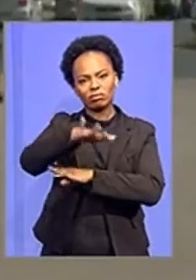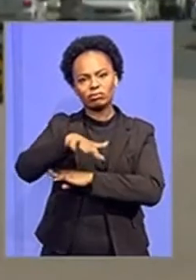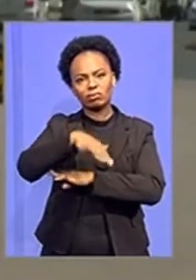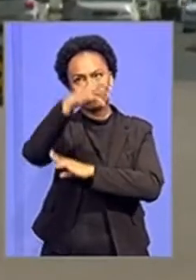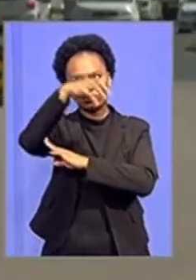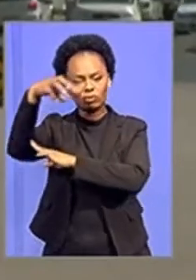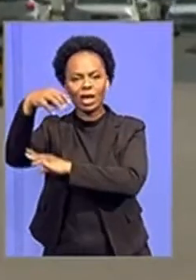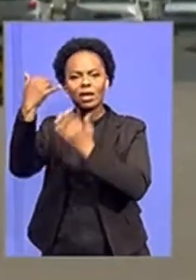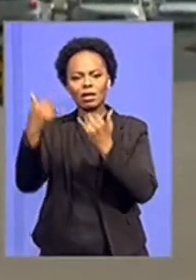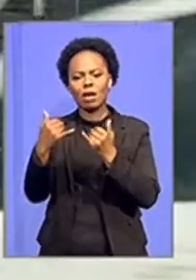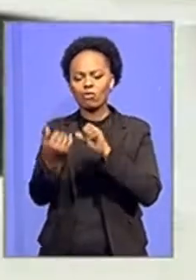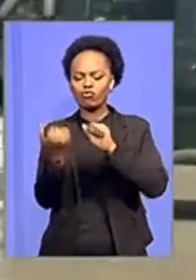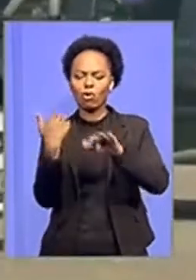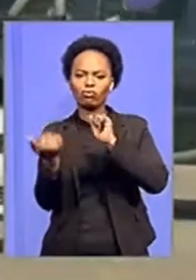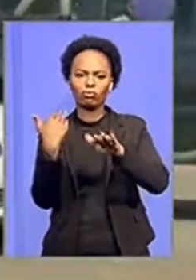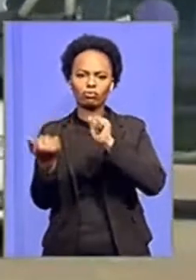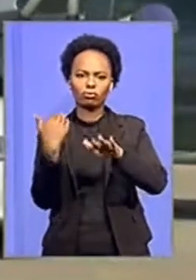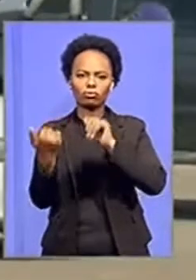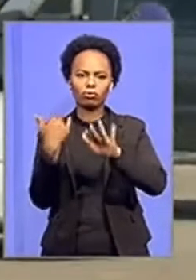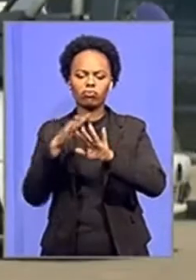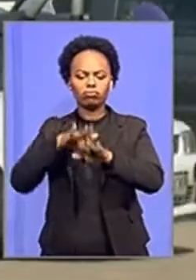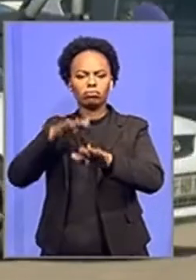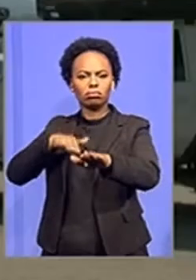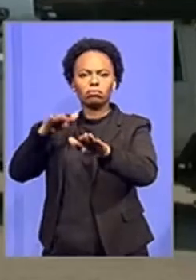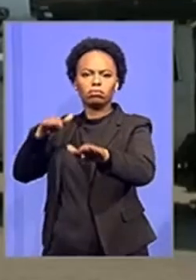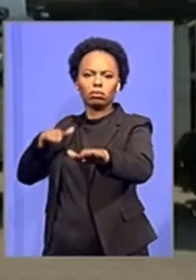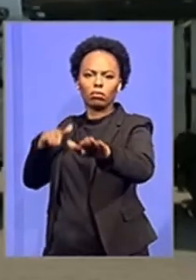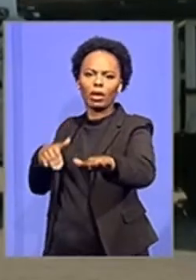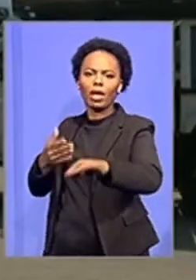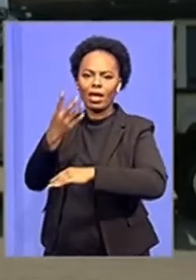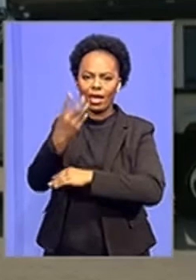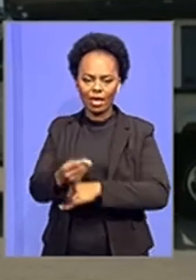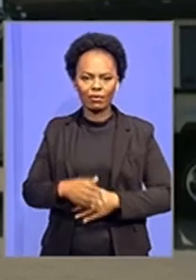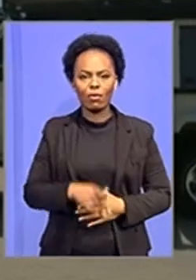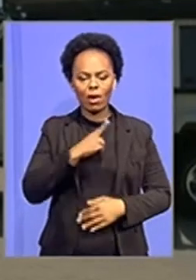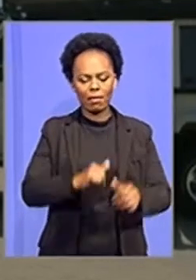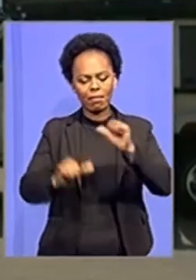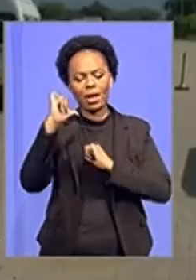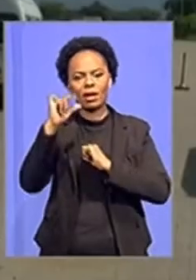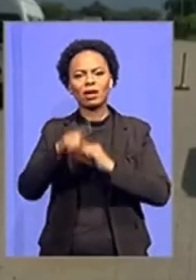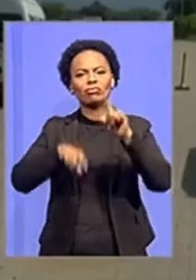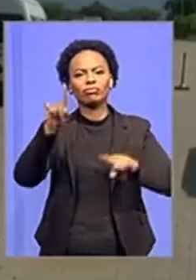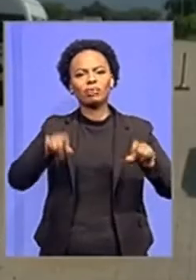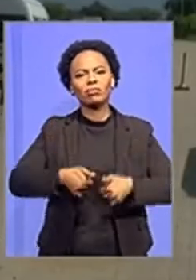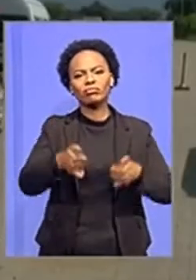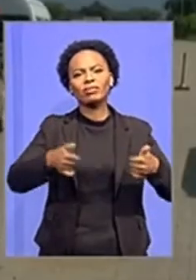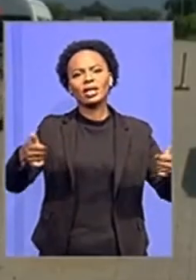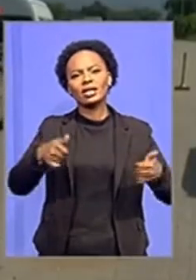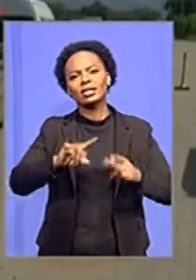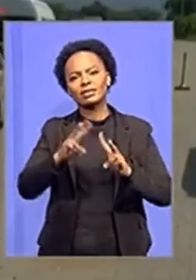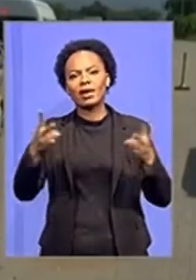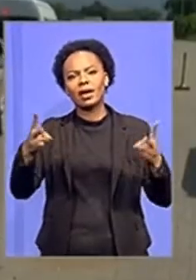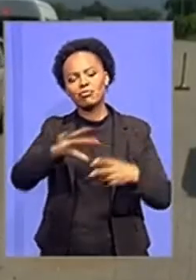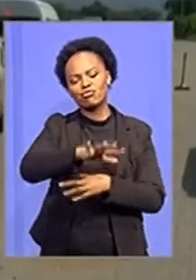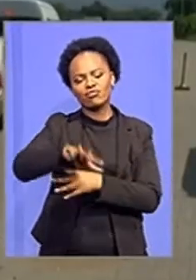e le godimo, batho ba bantši bao ba beng ba ile makhutsong a paseka ba boela mafelong a go fapana go akaretšwa le